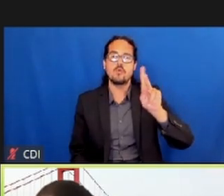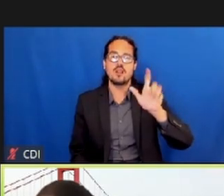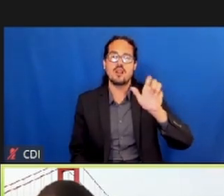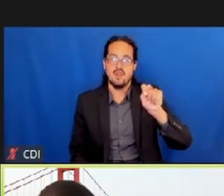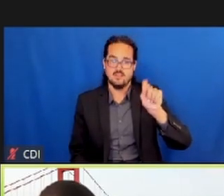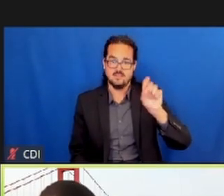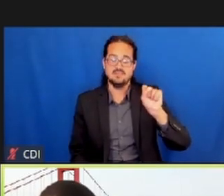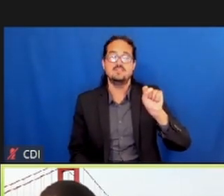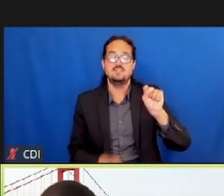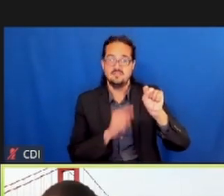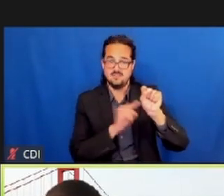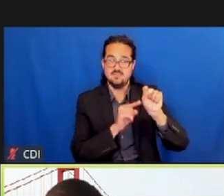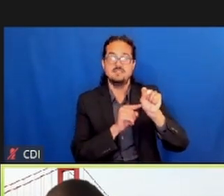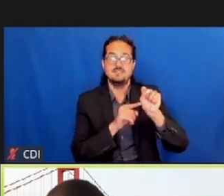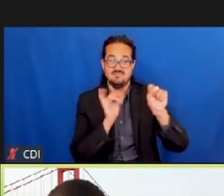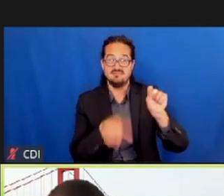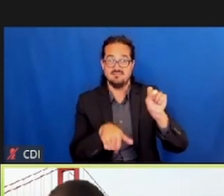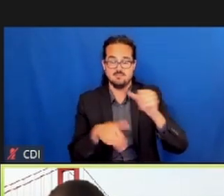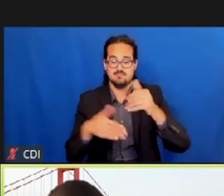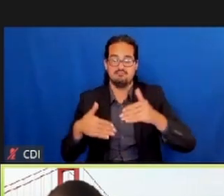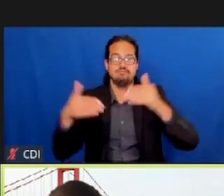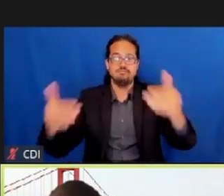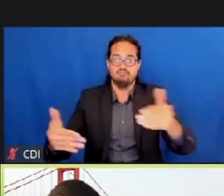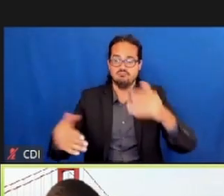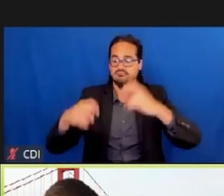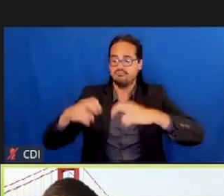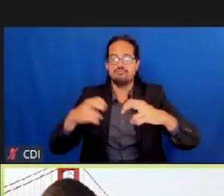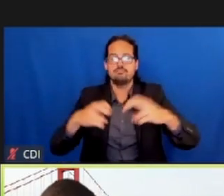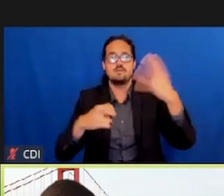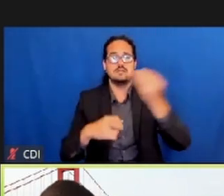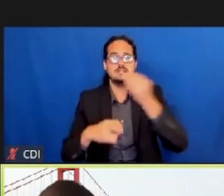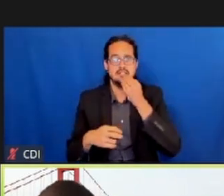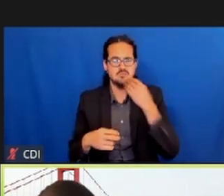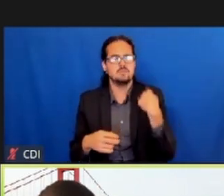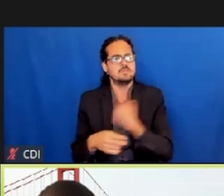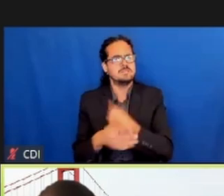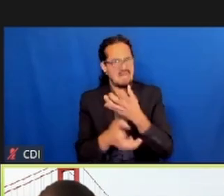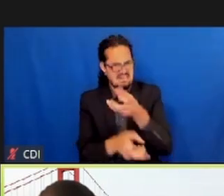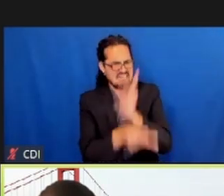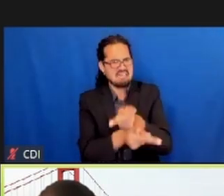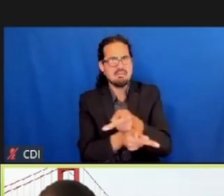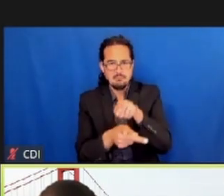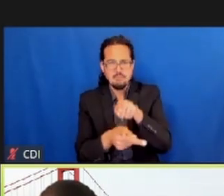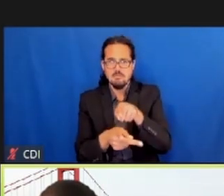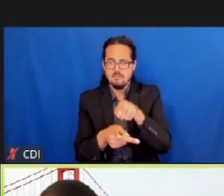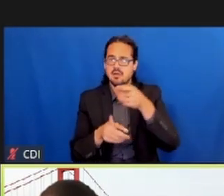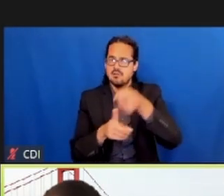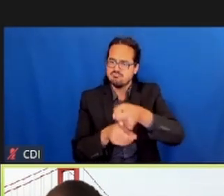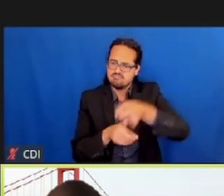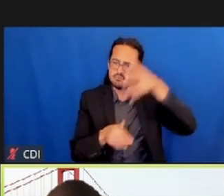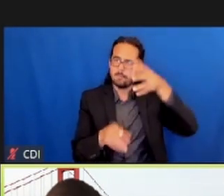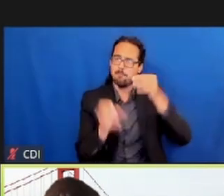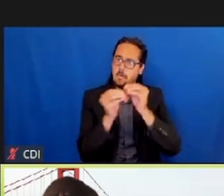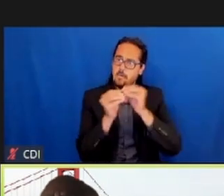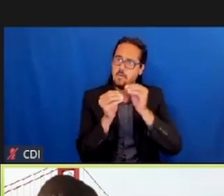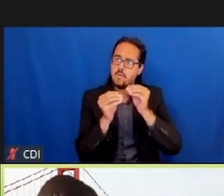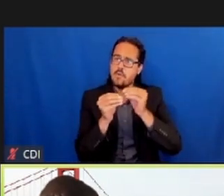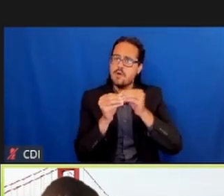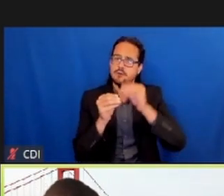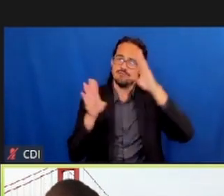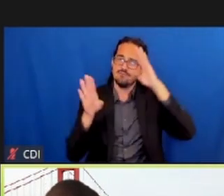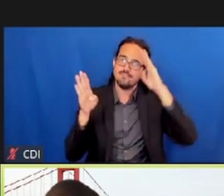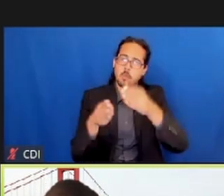to build upon are a focus on community. As has been discussed before by some of the earlier panelists,